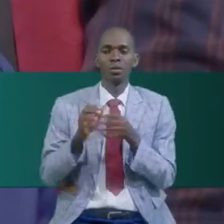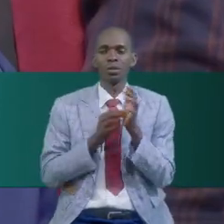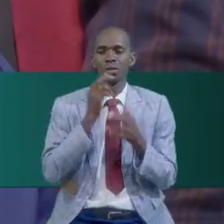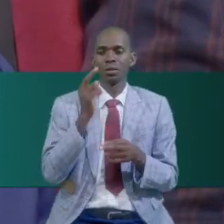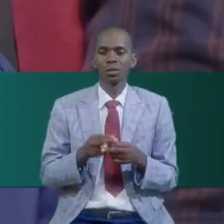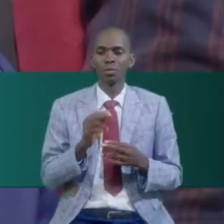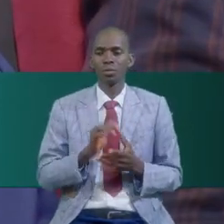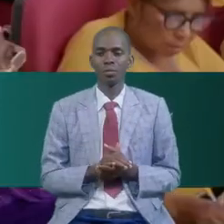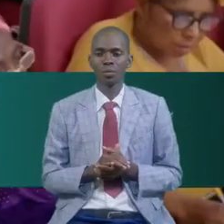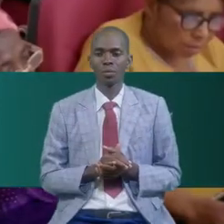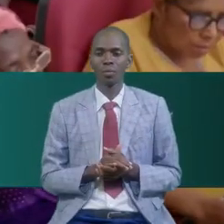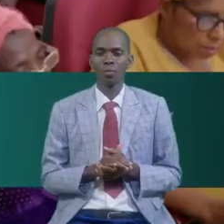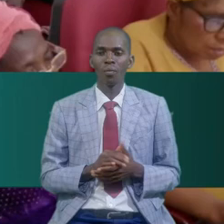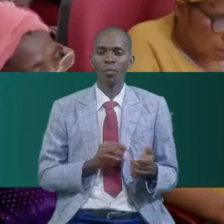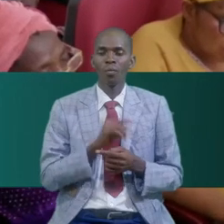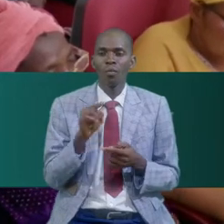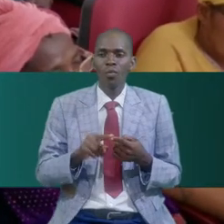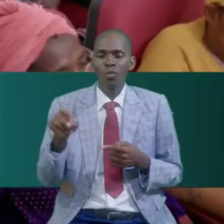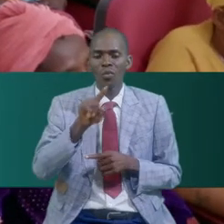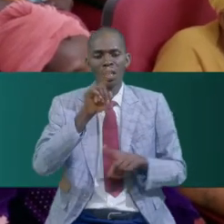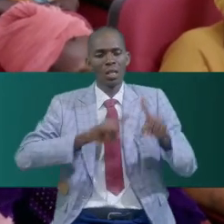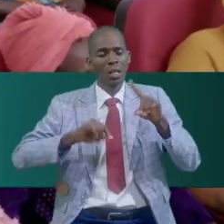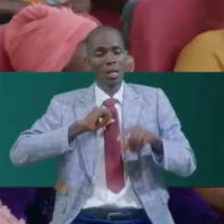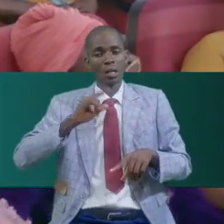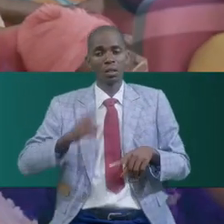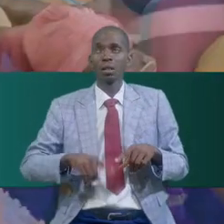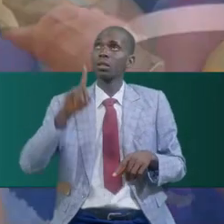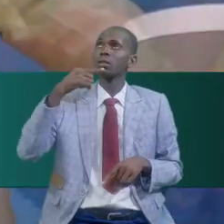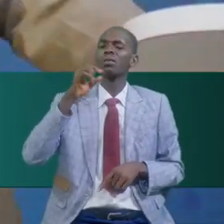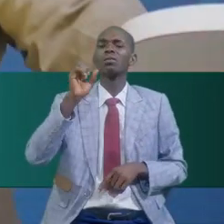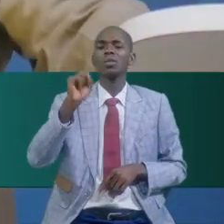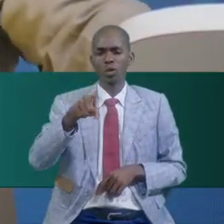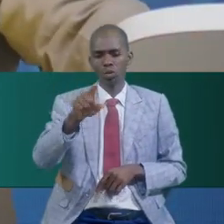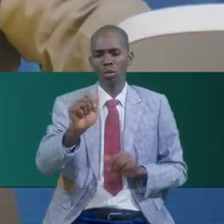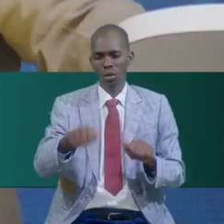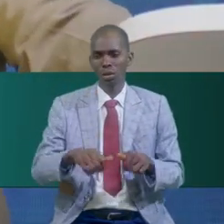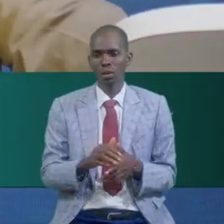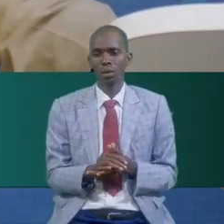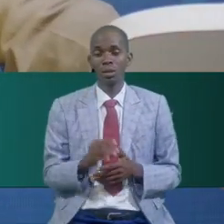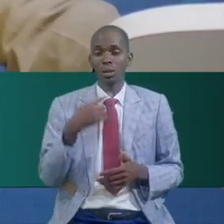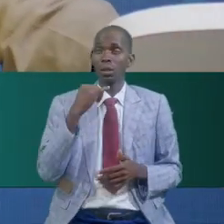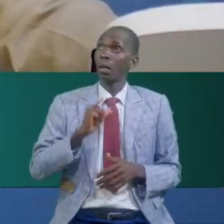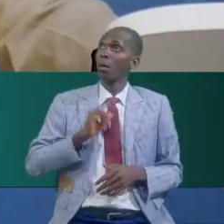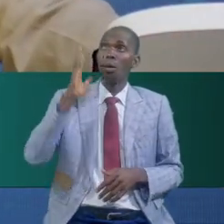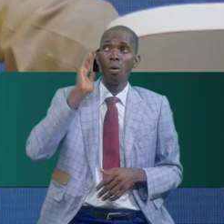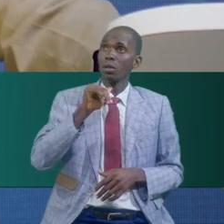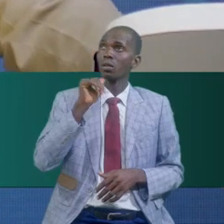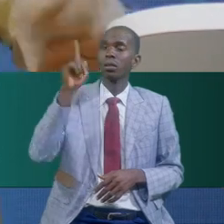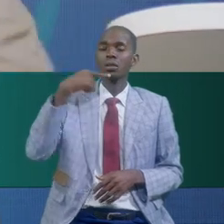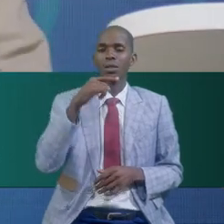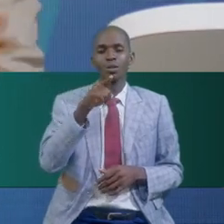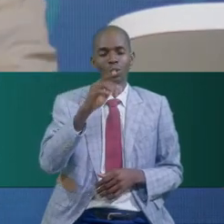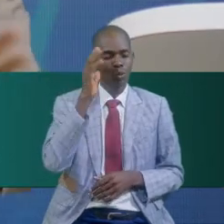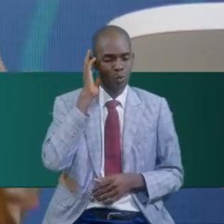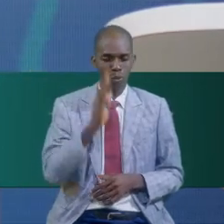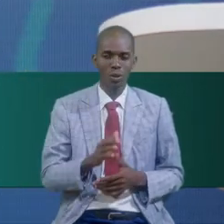When you say, I cannot, he says, yes, you can. I will not, yes, you will.